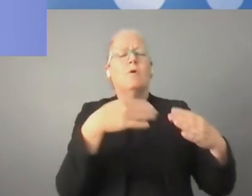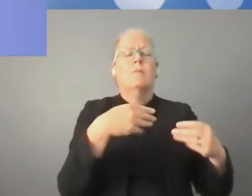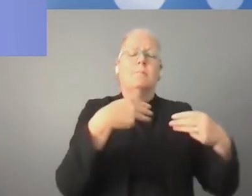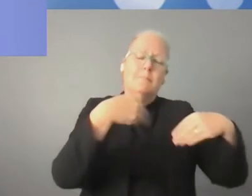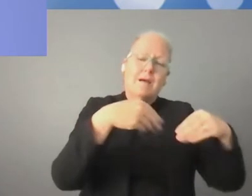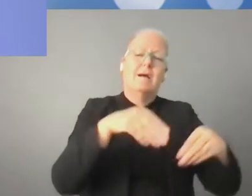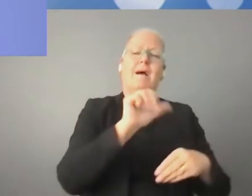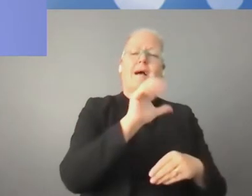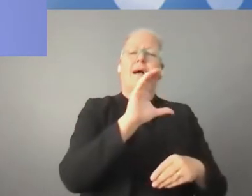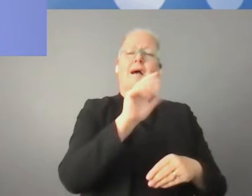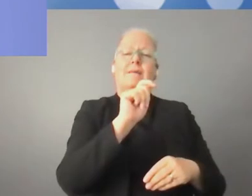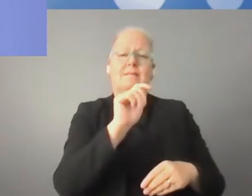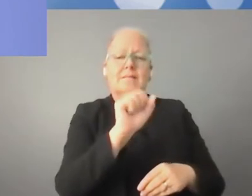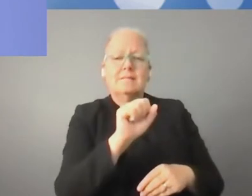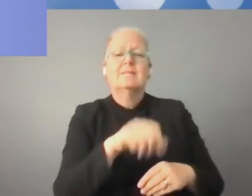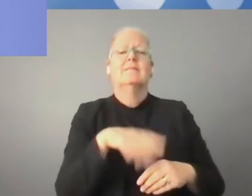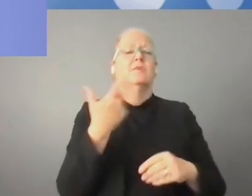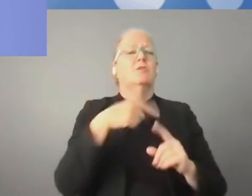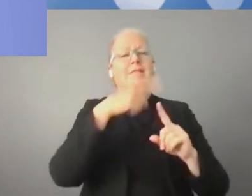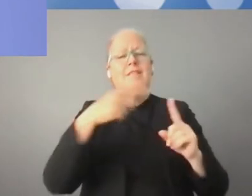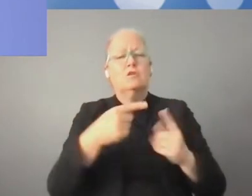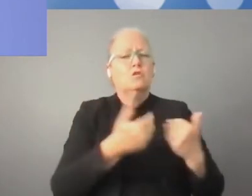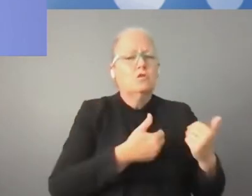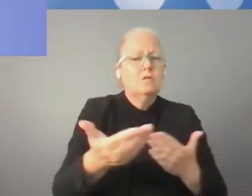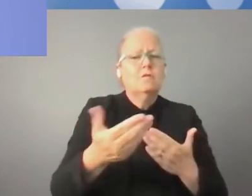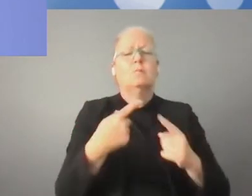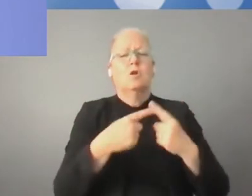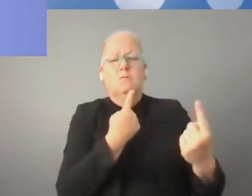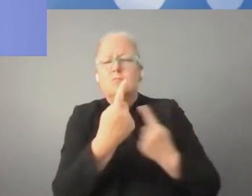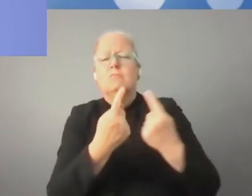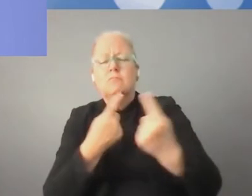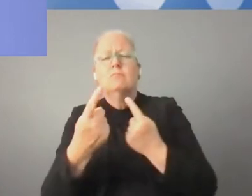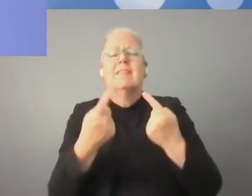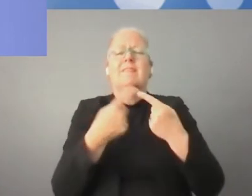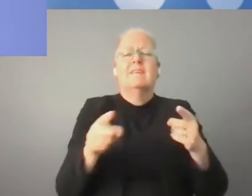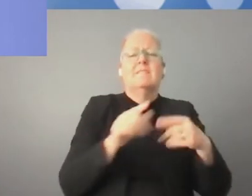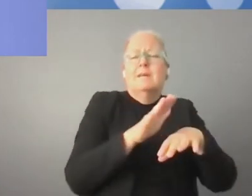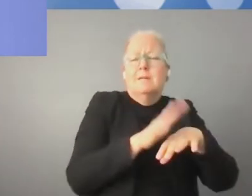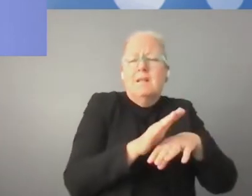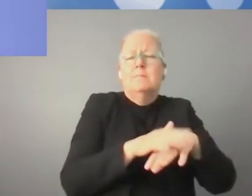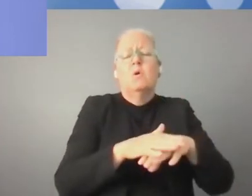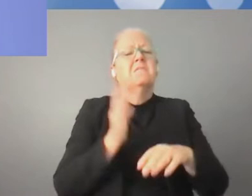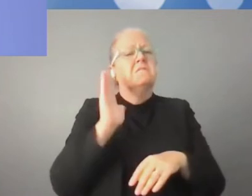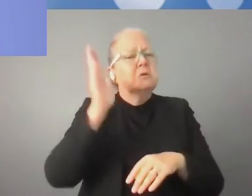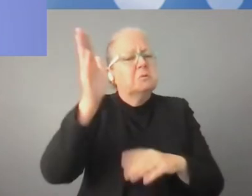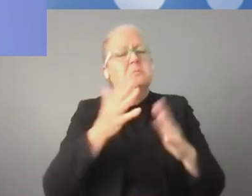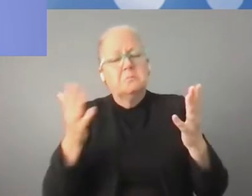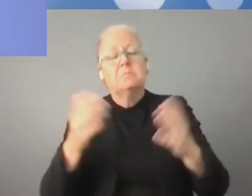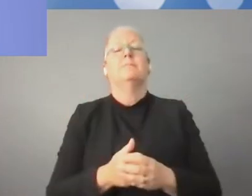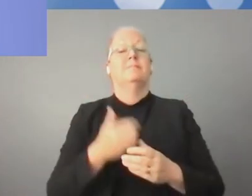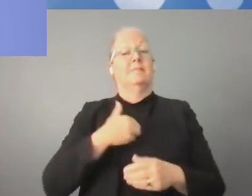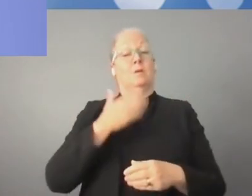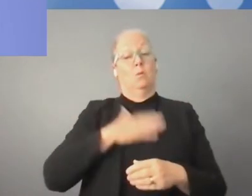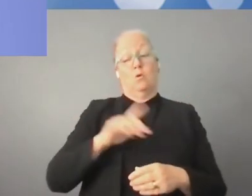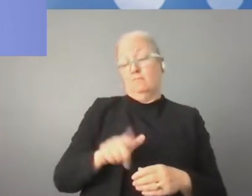and and the freedom of doing businesses and being on online now i would like to ask mr henry